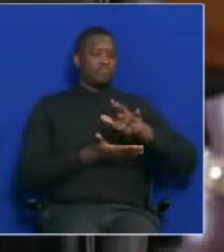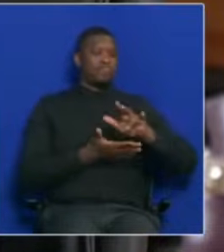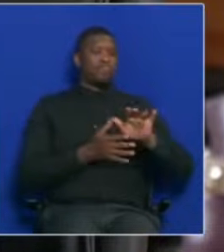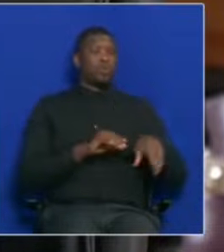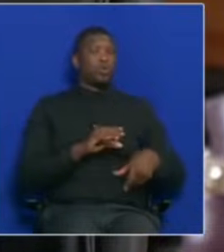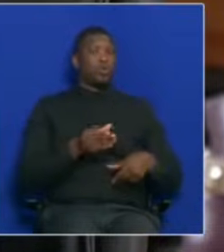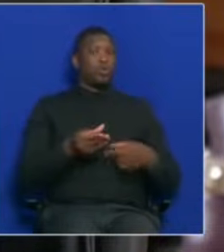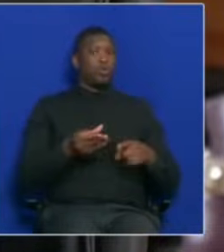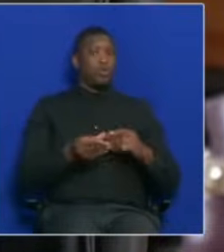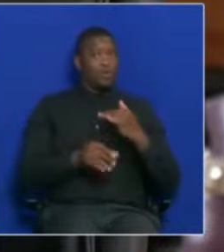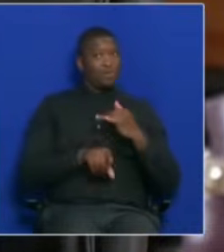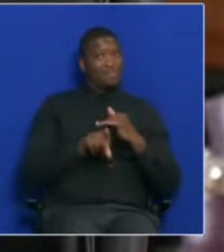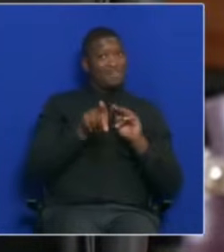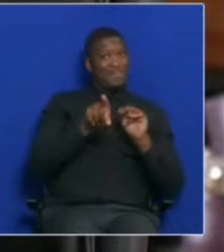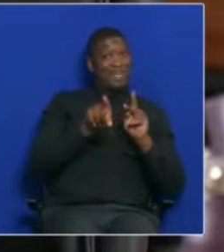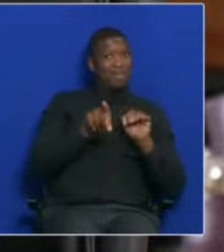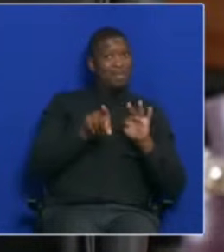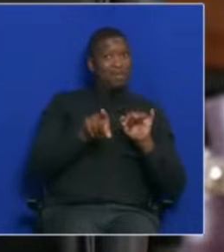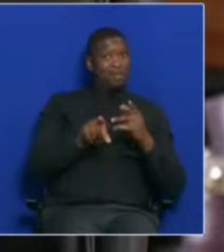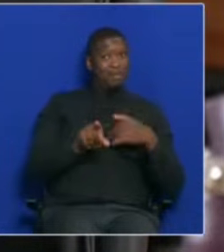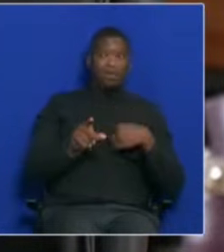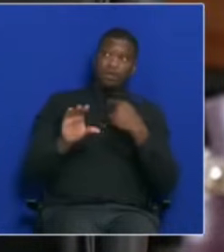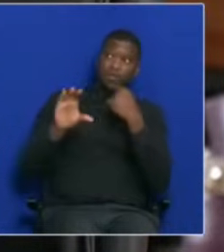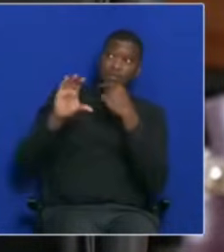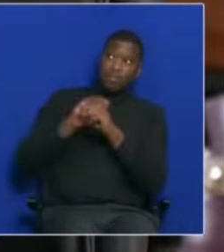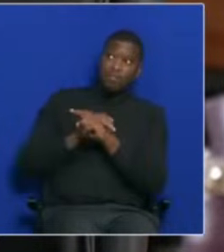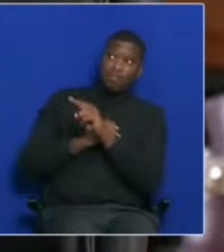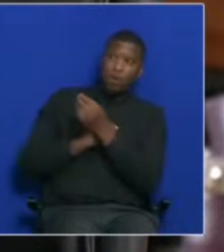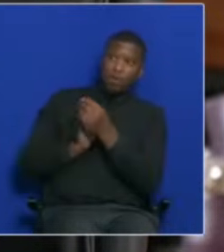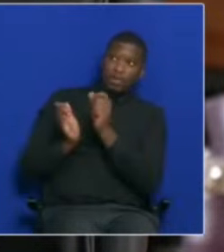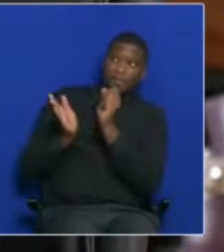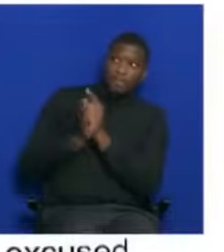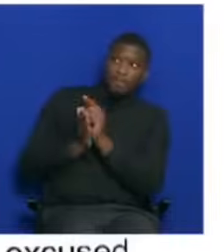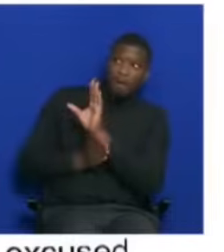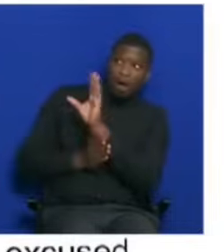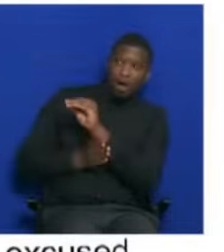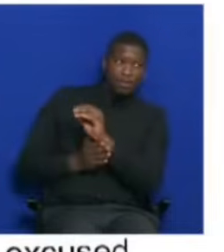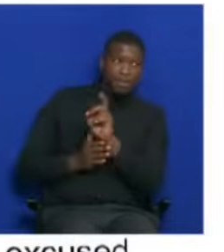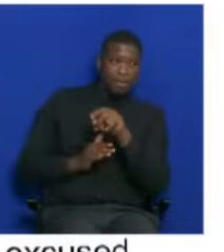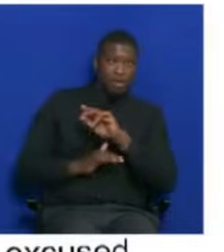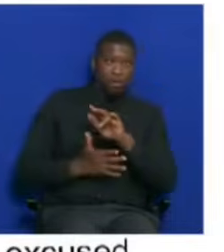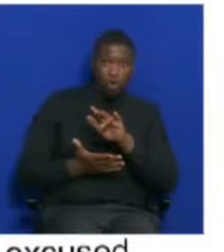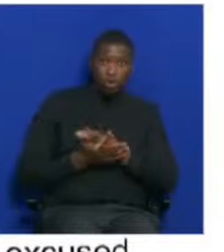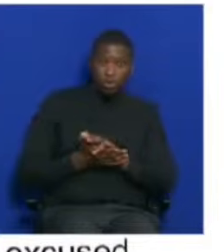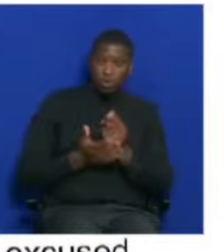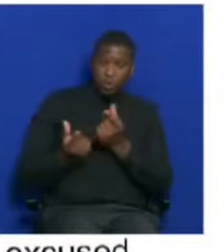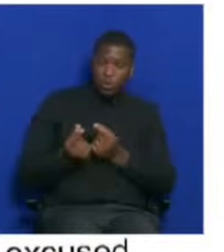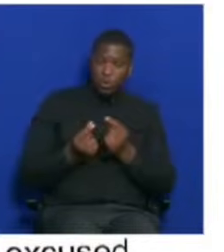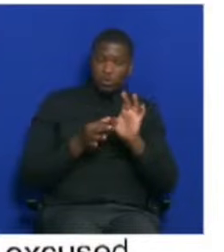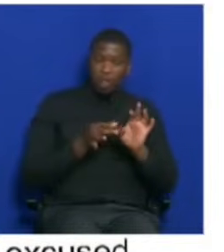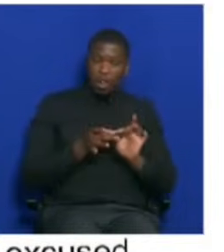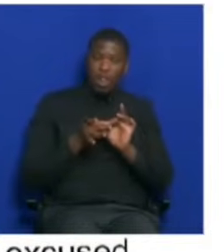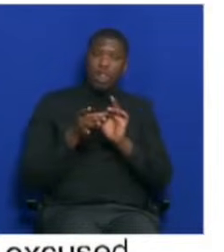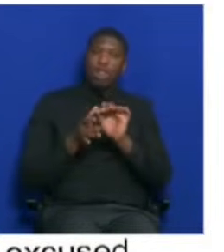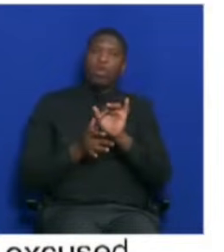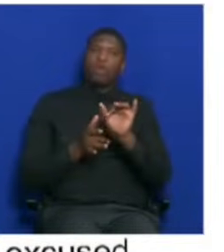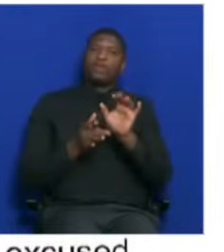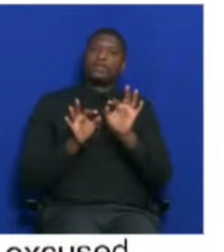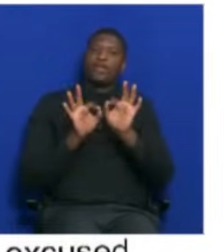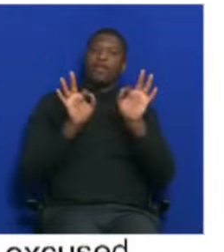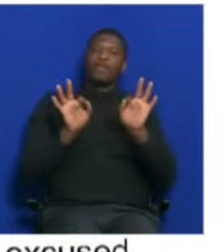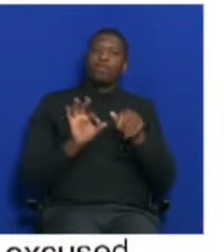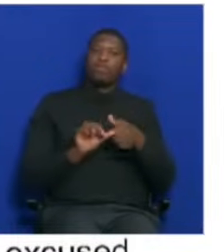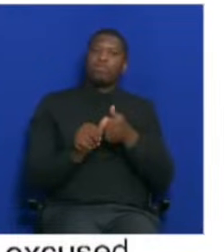ID a WhatsApp asking if that authorization should be done in terms of which form of authorization.